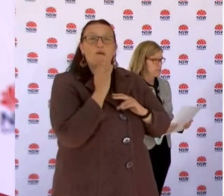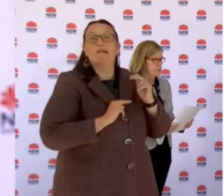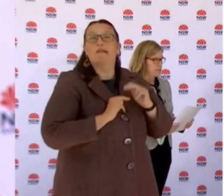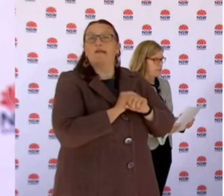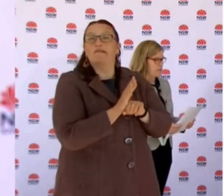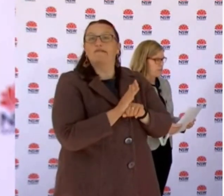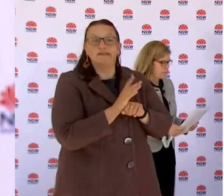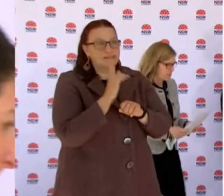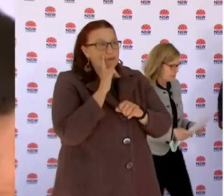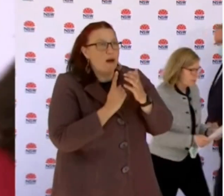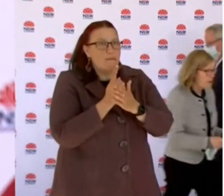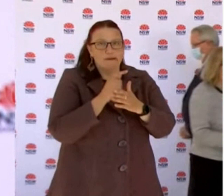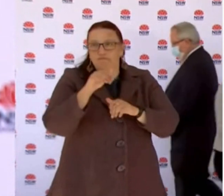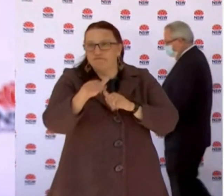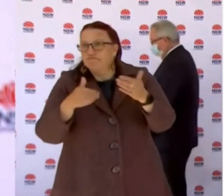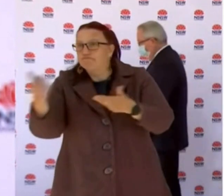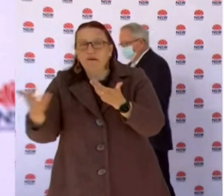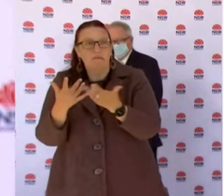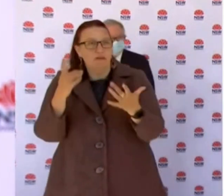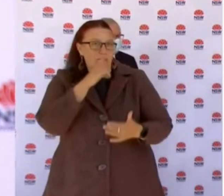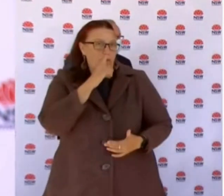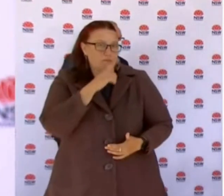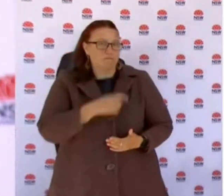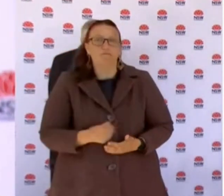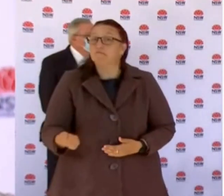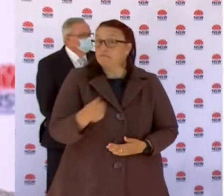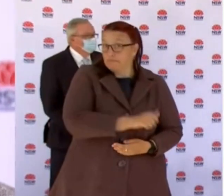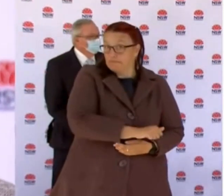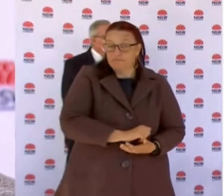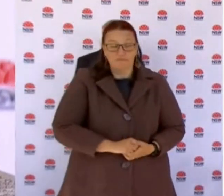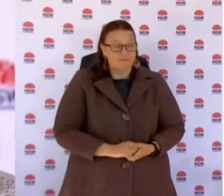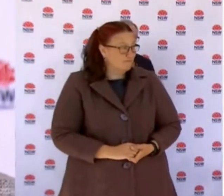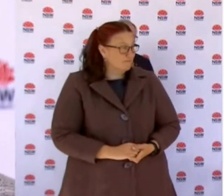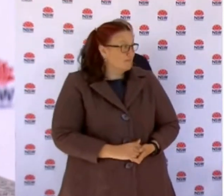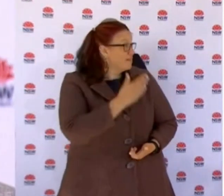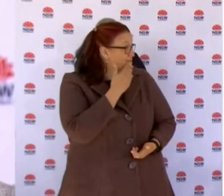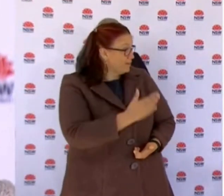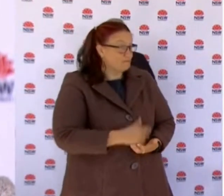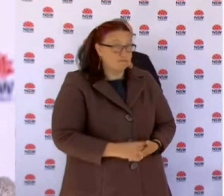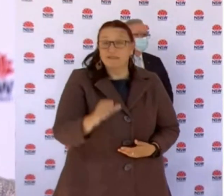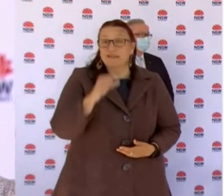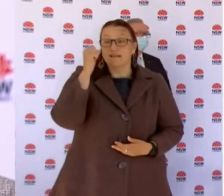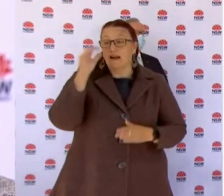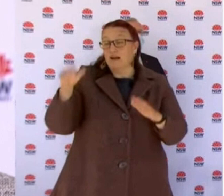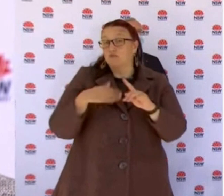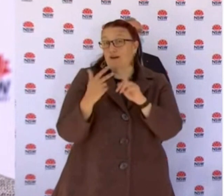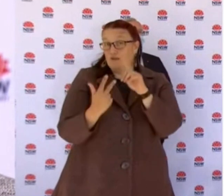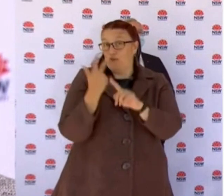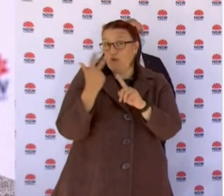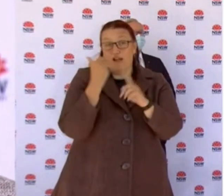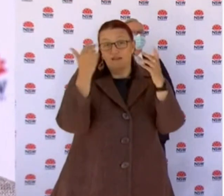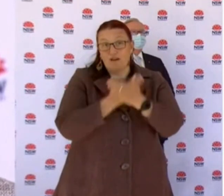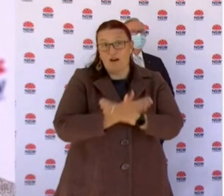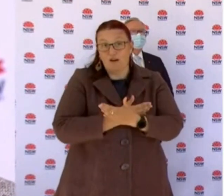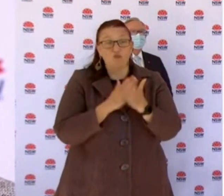Deputy Commissioner Worboy. Thank you, Premier. So New South Wales recorded those 35 locally acquired cases of COVID in the